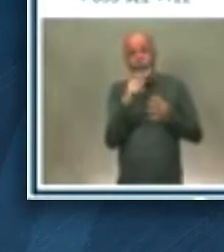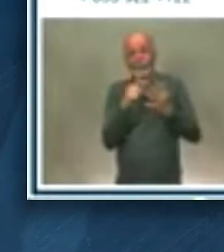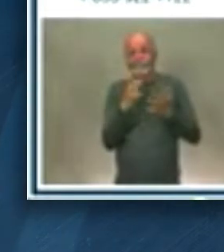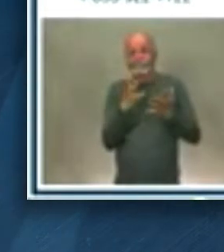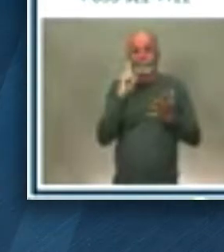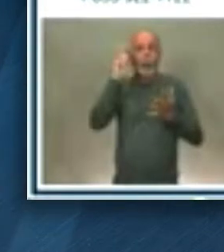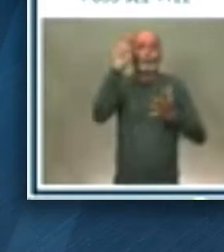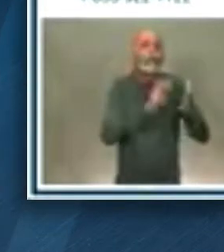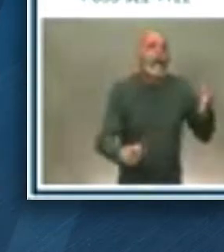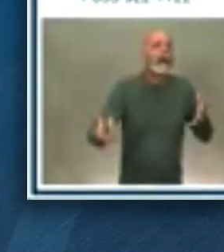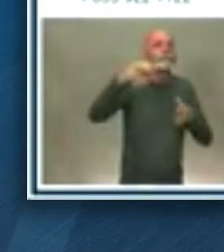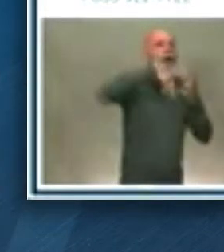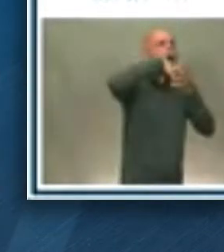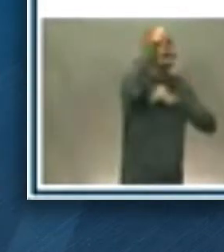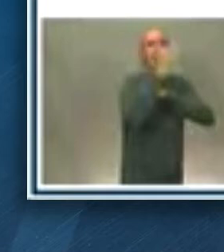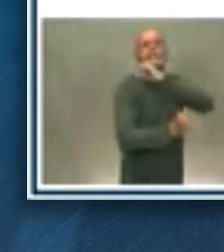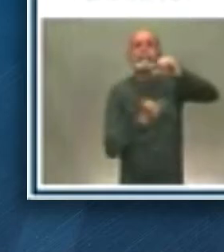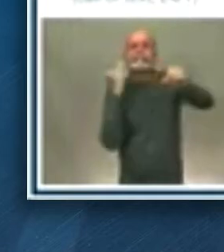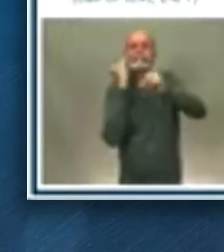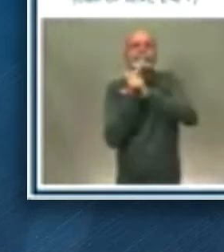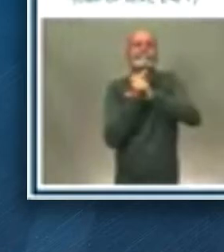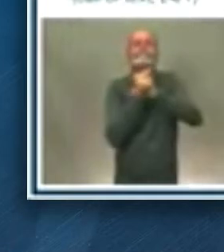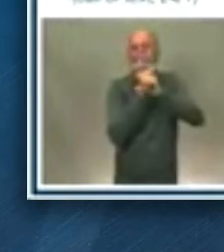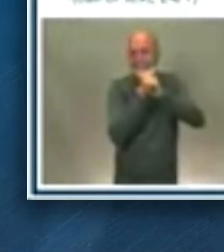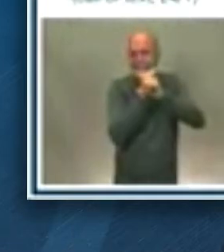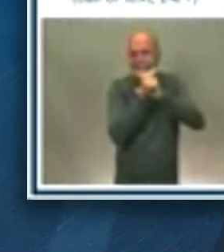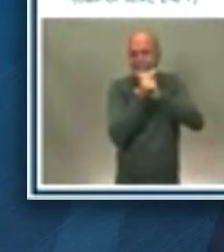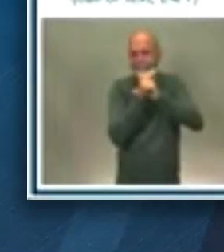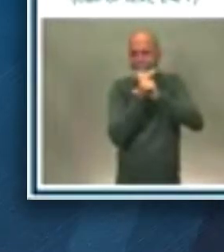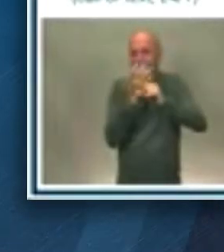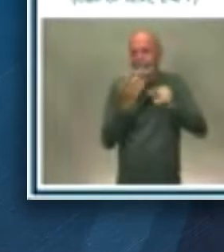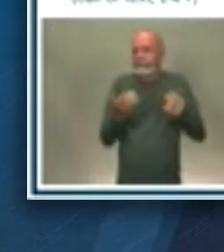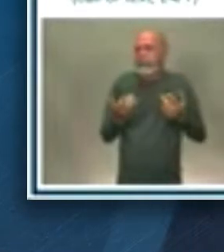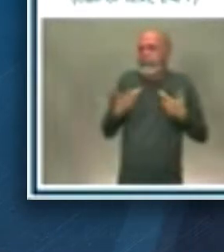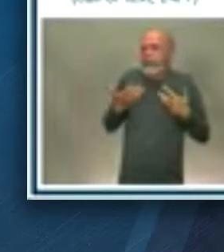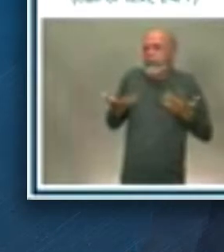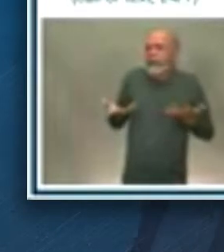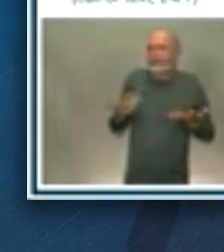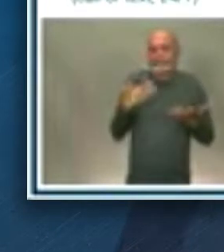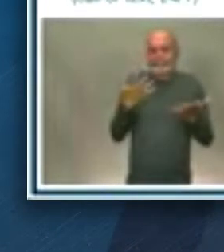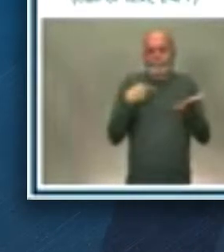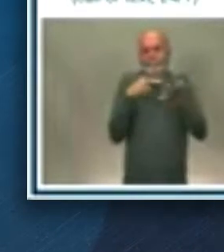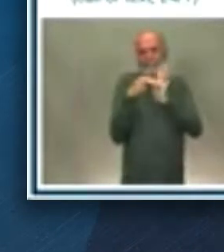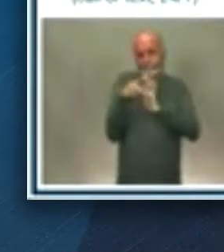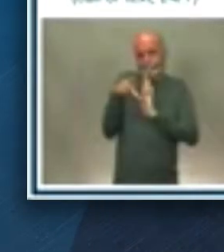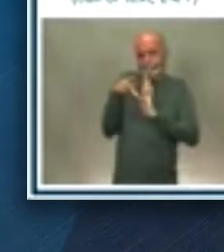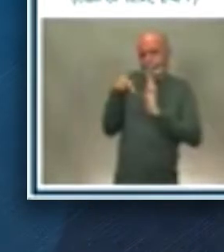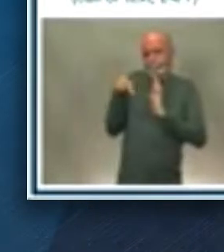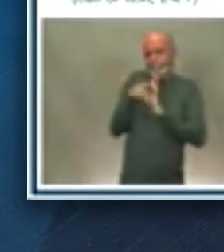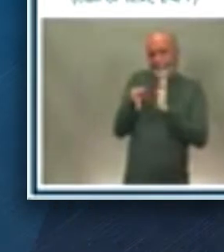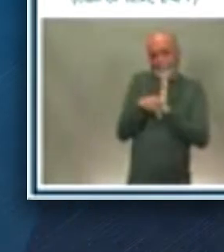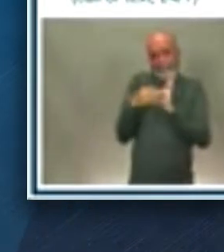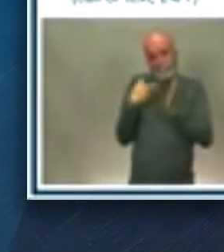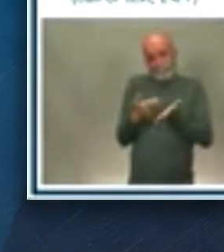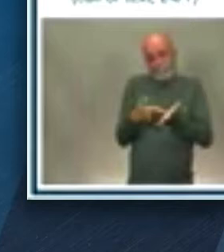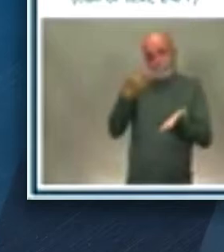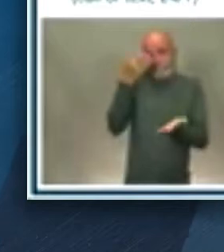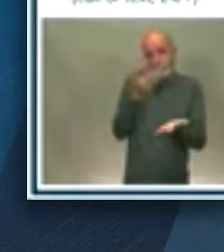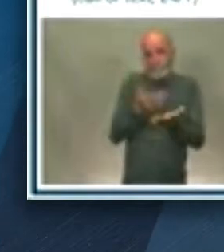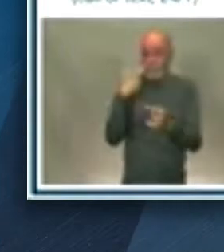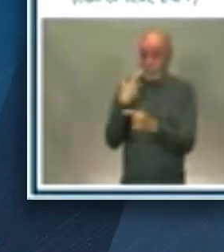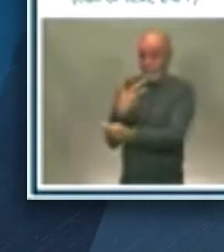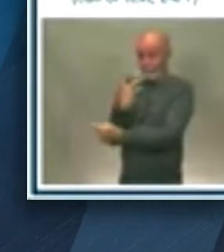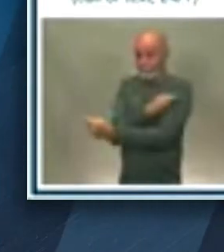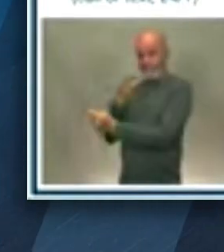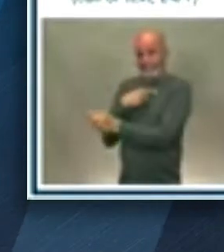travel. What we're talking about is policies around people using proof of vaccination, whether